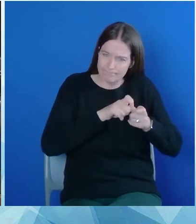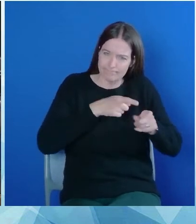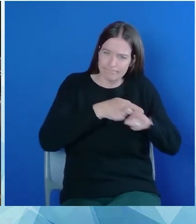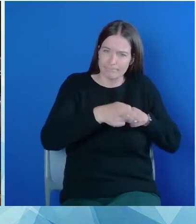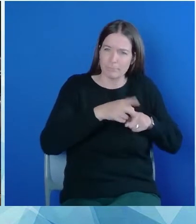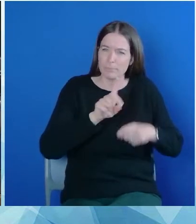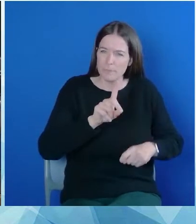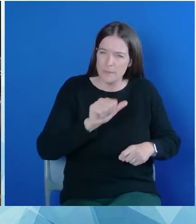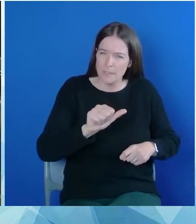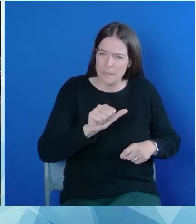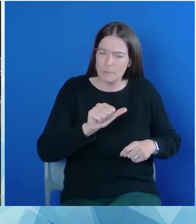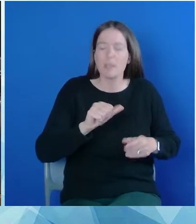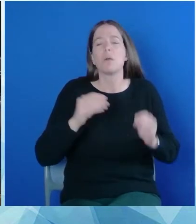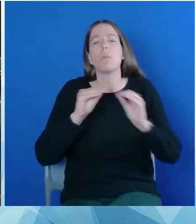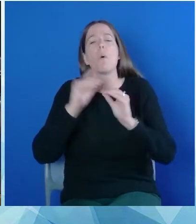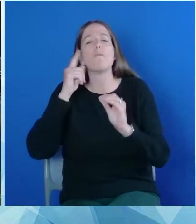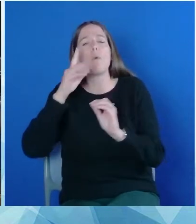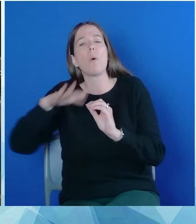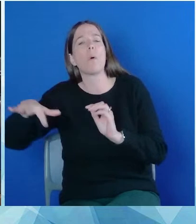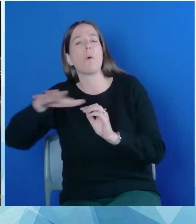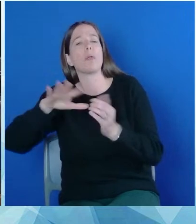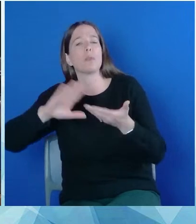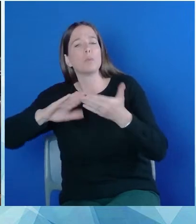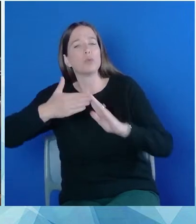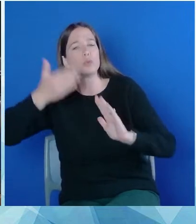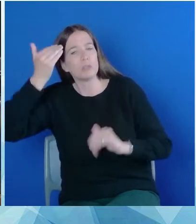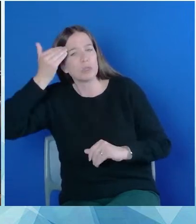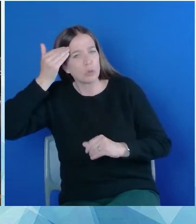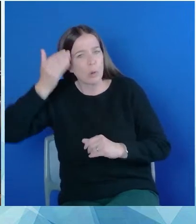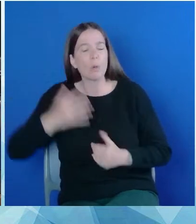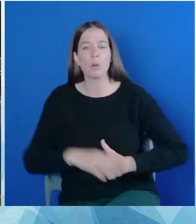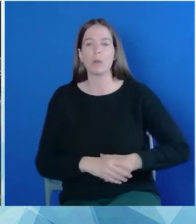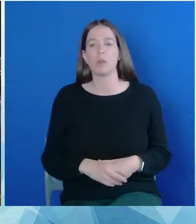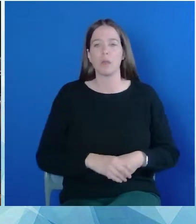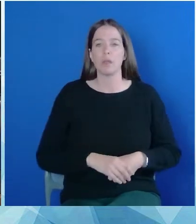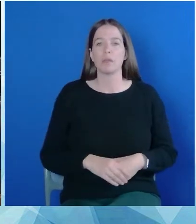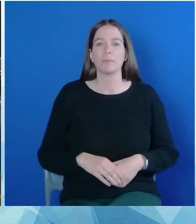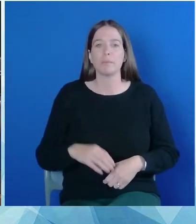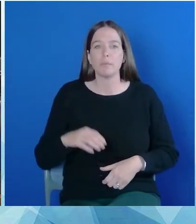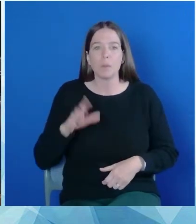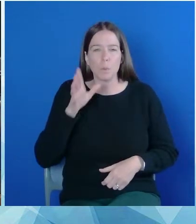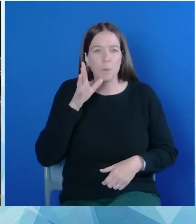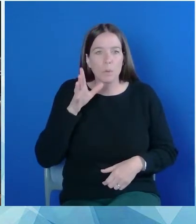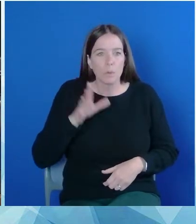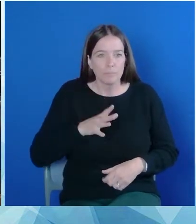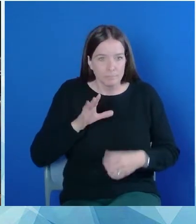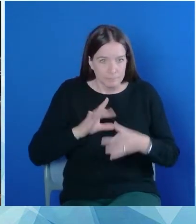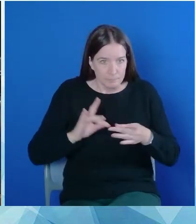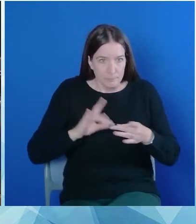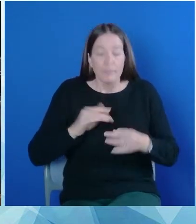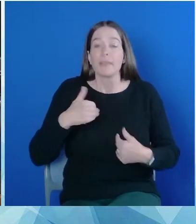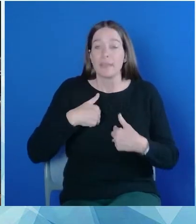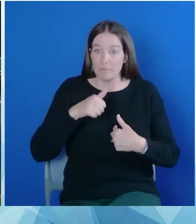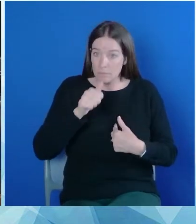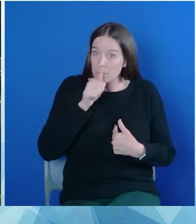Yes. There are other private schools specifically for other